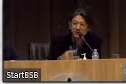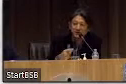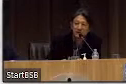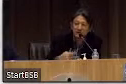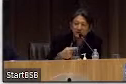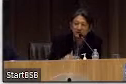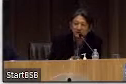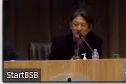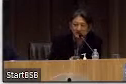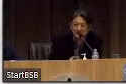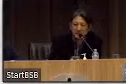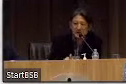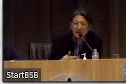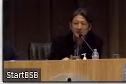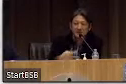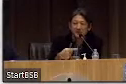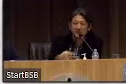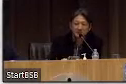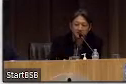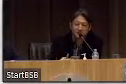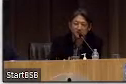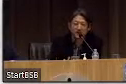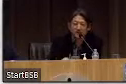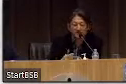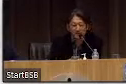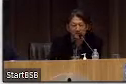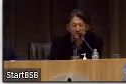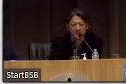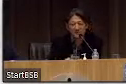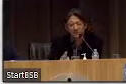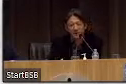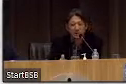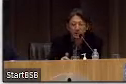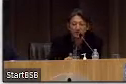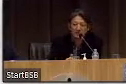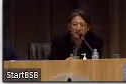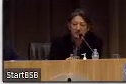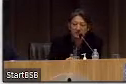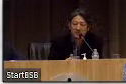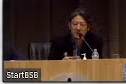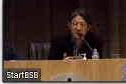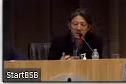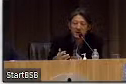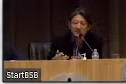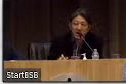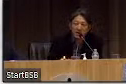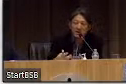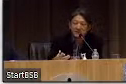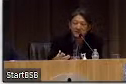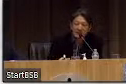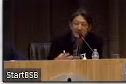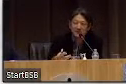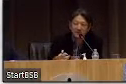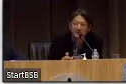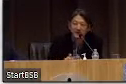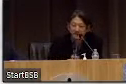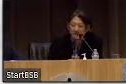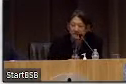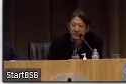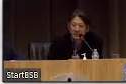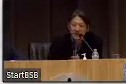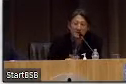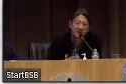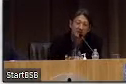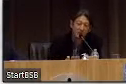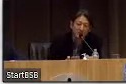emergency. We did not have any monitoring on this new habilitation. So that makes not possible to all